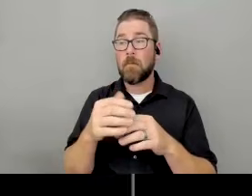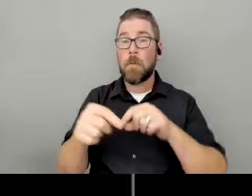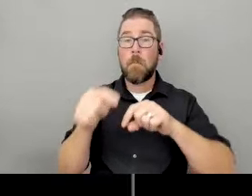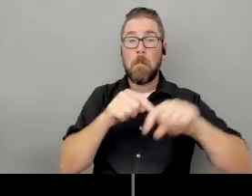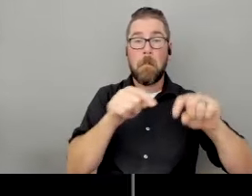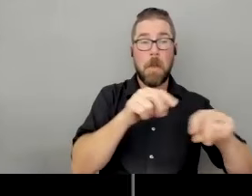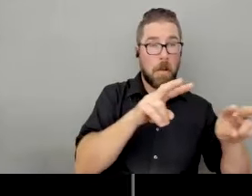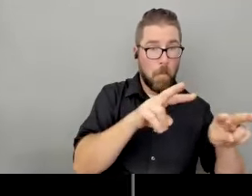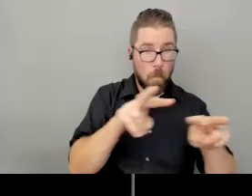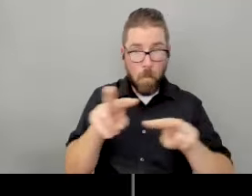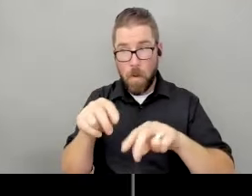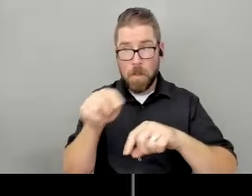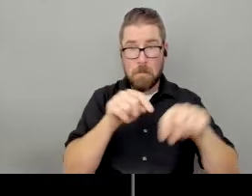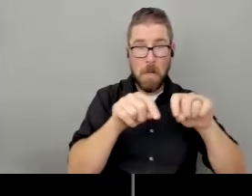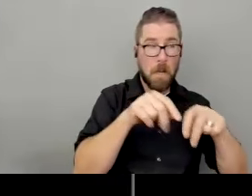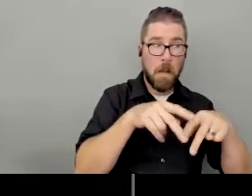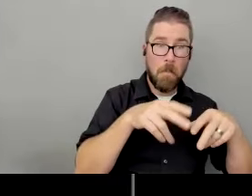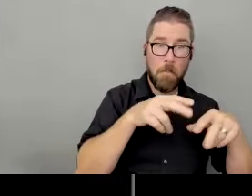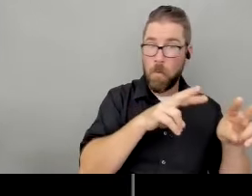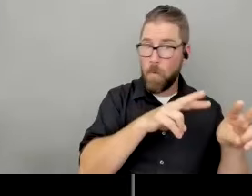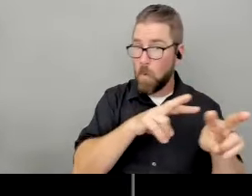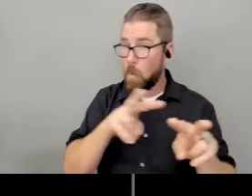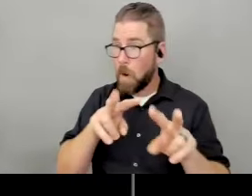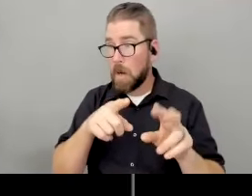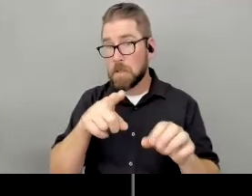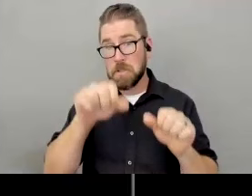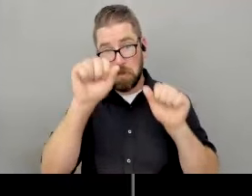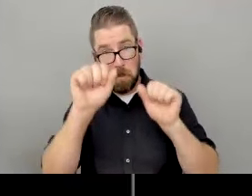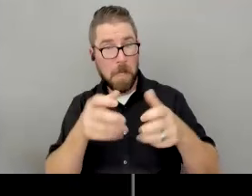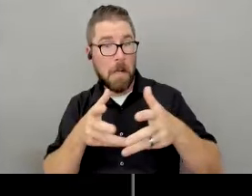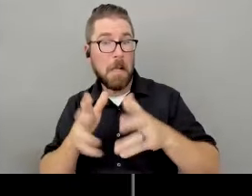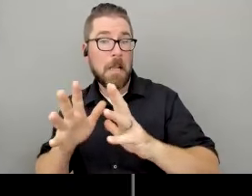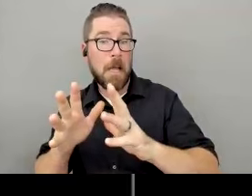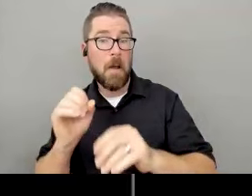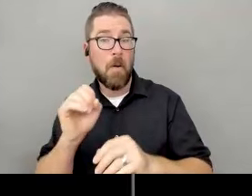in your control, right? You can choose to not let them have repeatability.